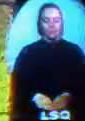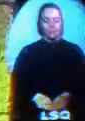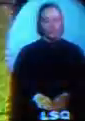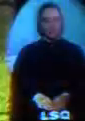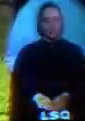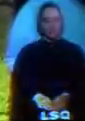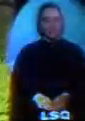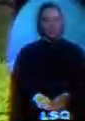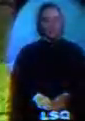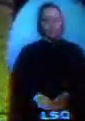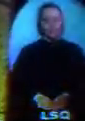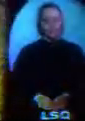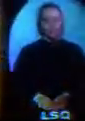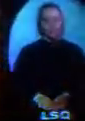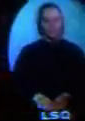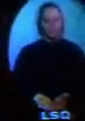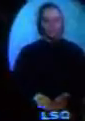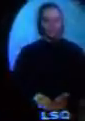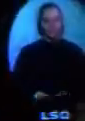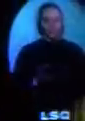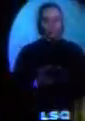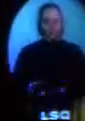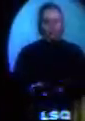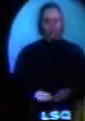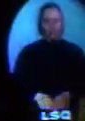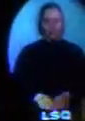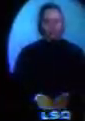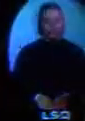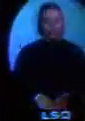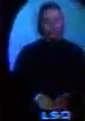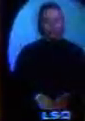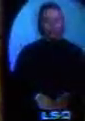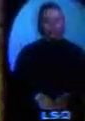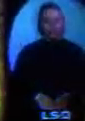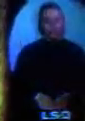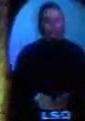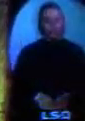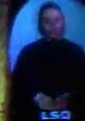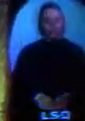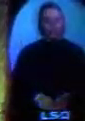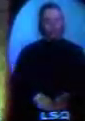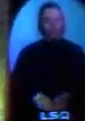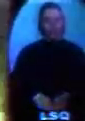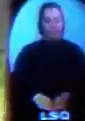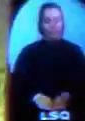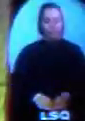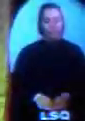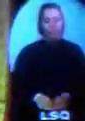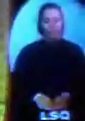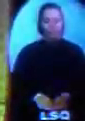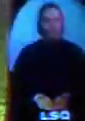Order. Order. Order. The Honourable Member for Western